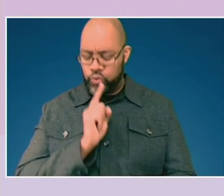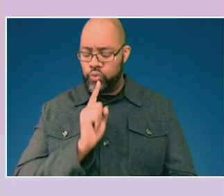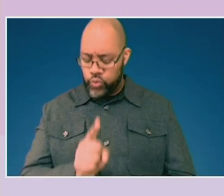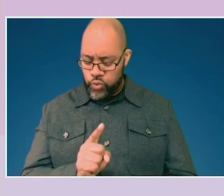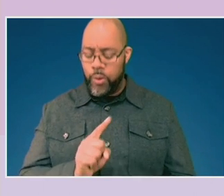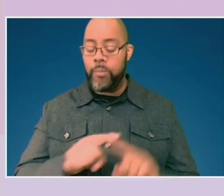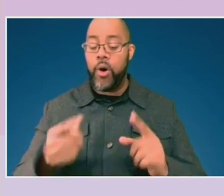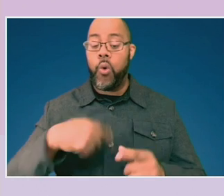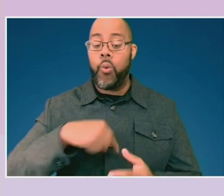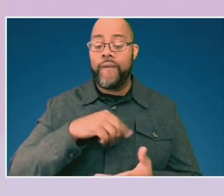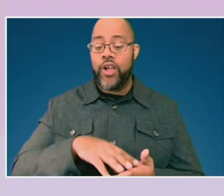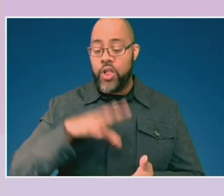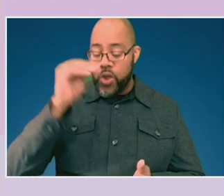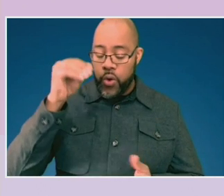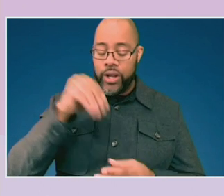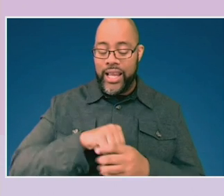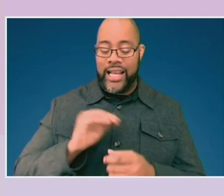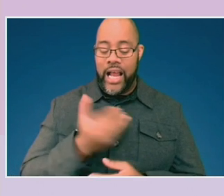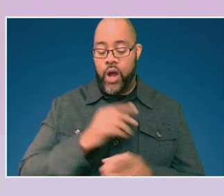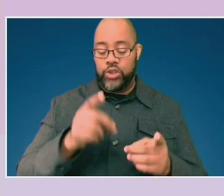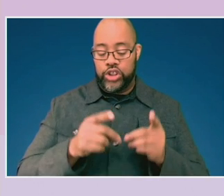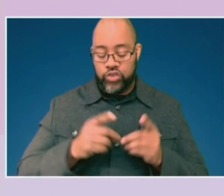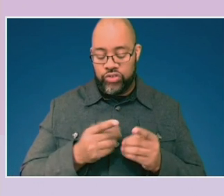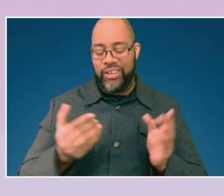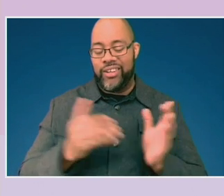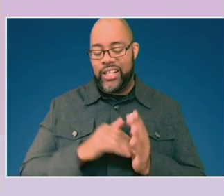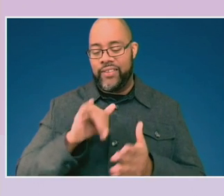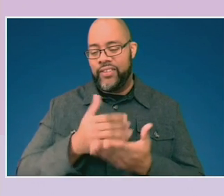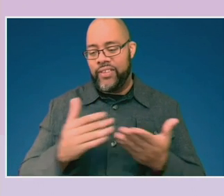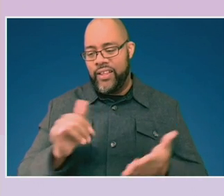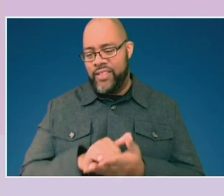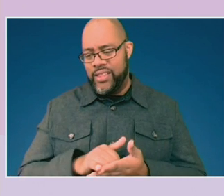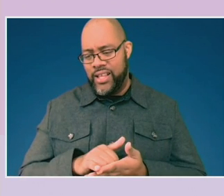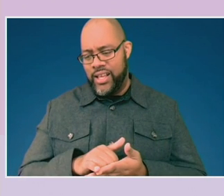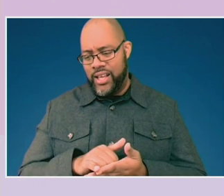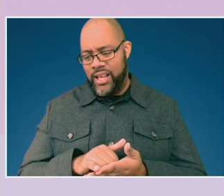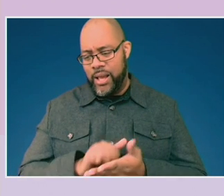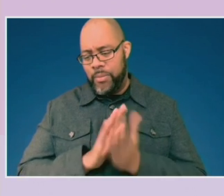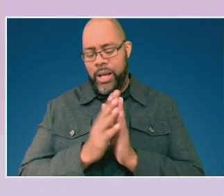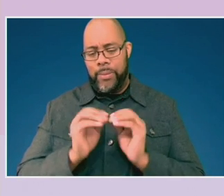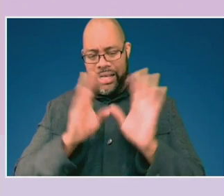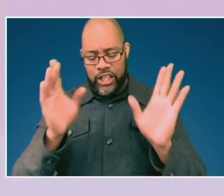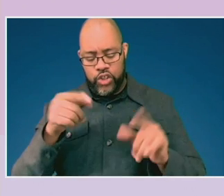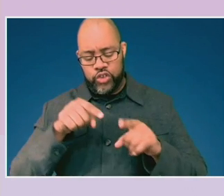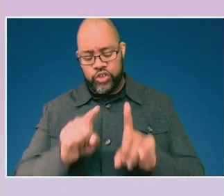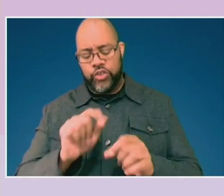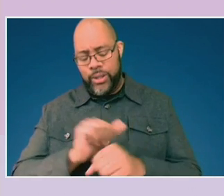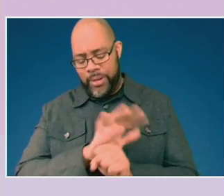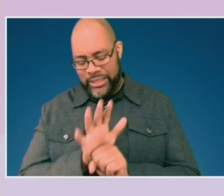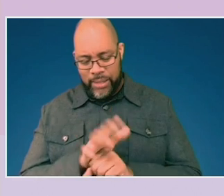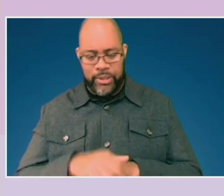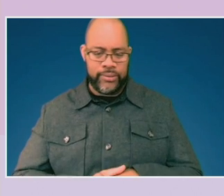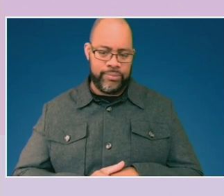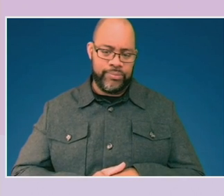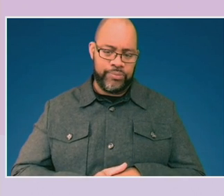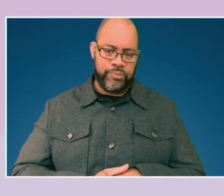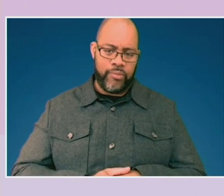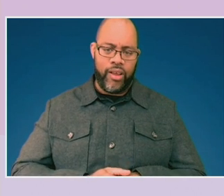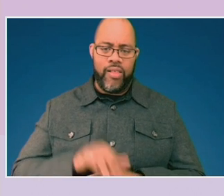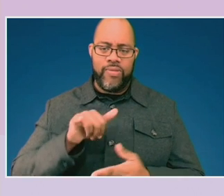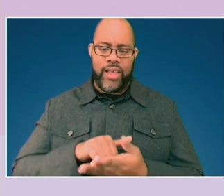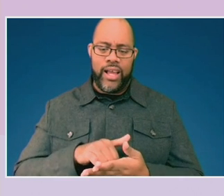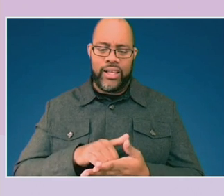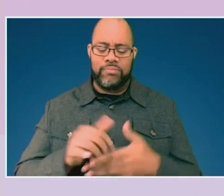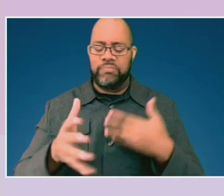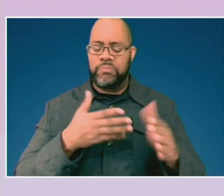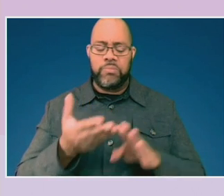we have learned in our district, and again, these are things that became apparent during the pandemic, is that even before